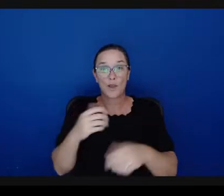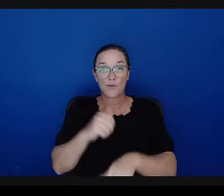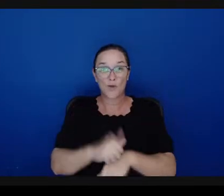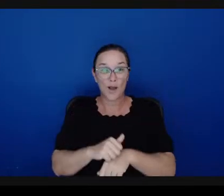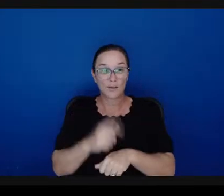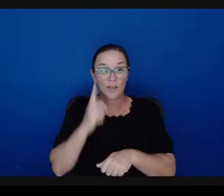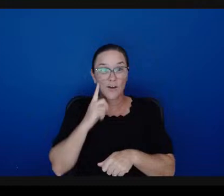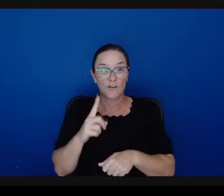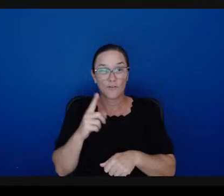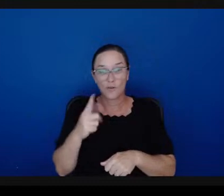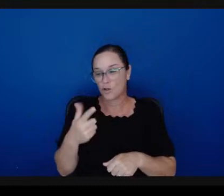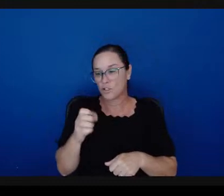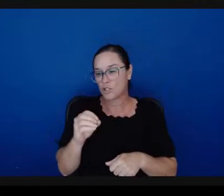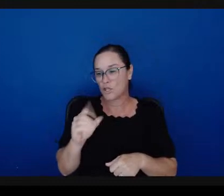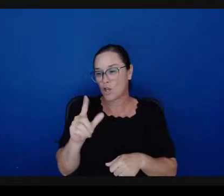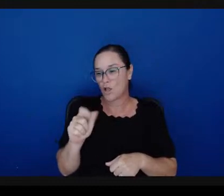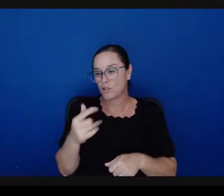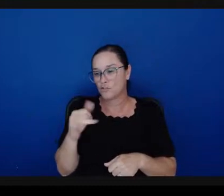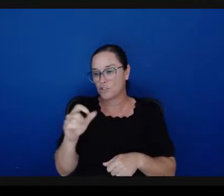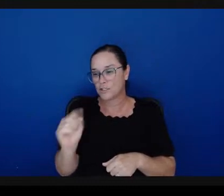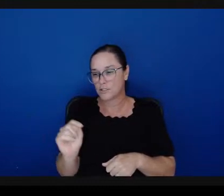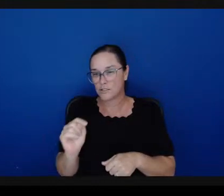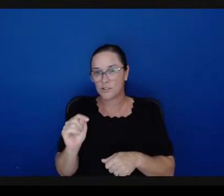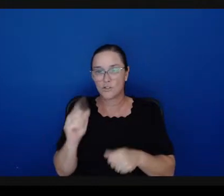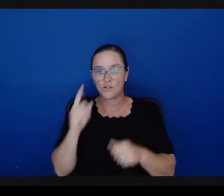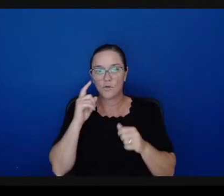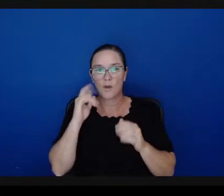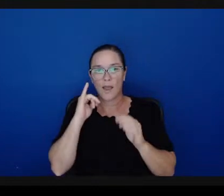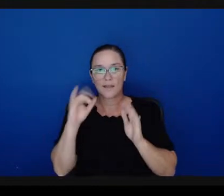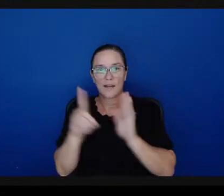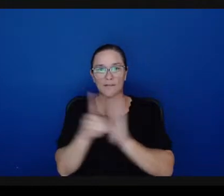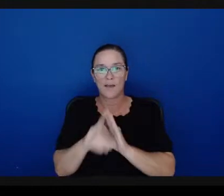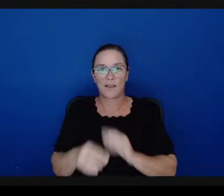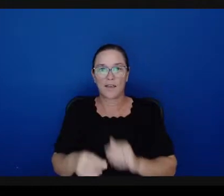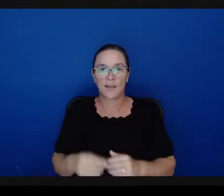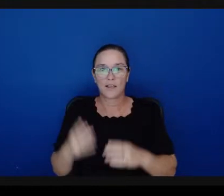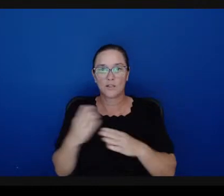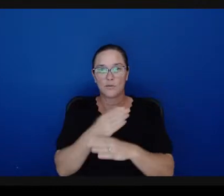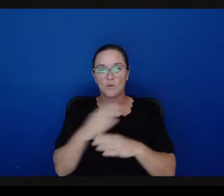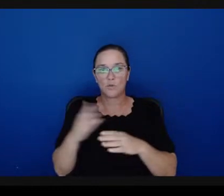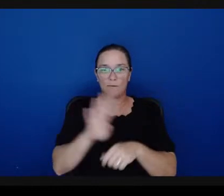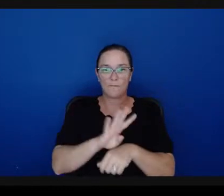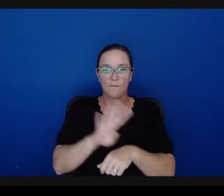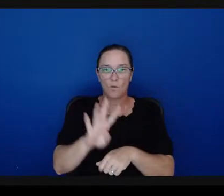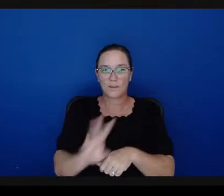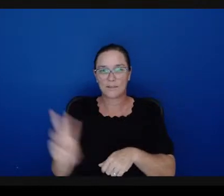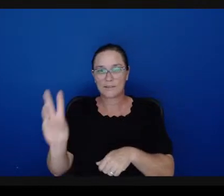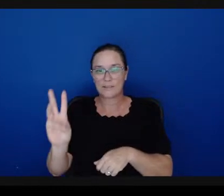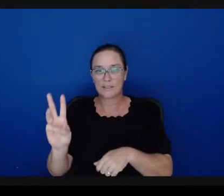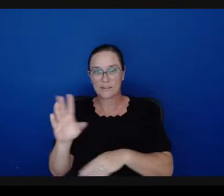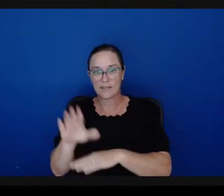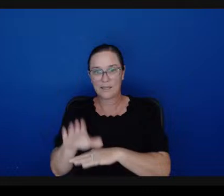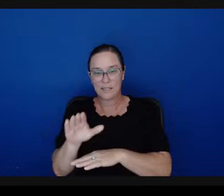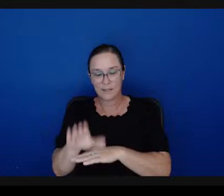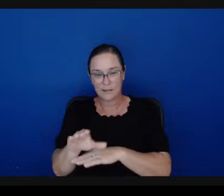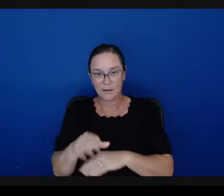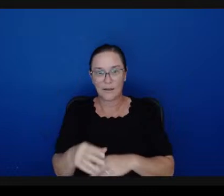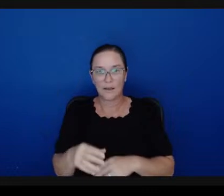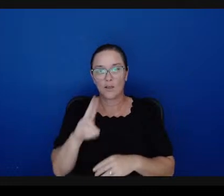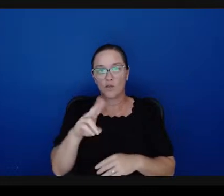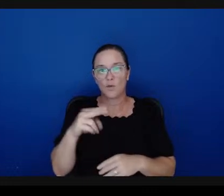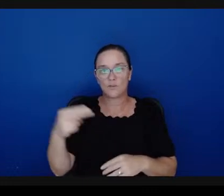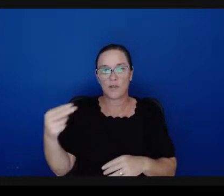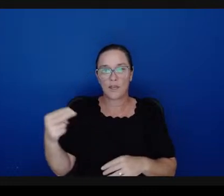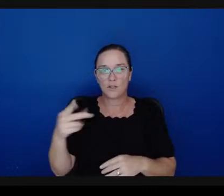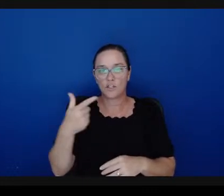geologists to identify. So that's pretty cool. That's tomorrow night between 4 and 6 p.m. The University of Hawaii Hilo